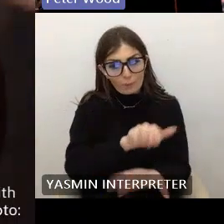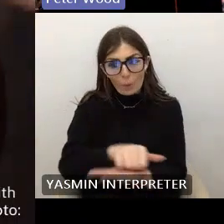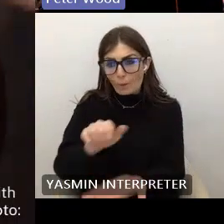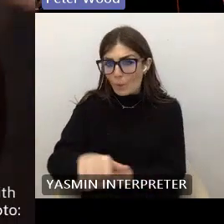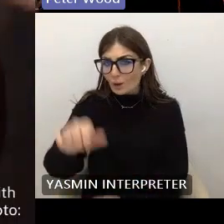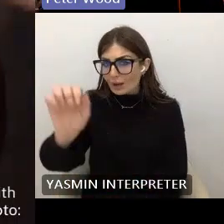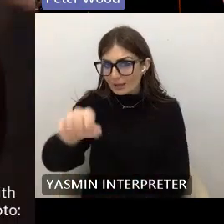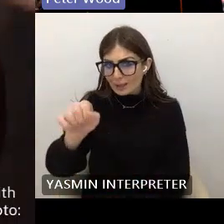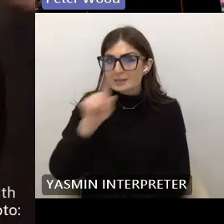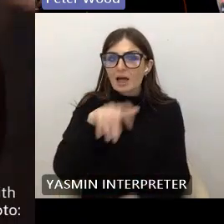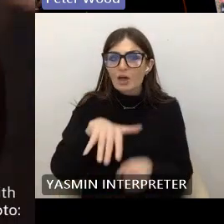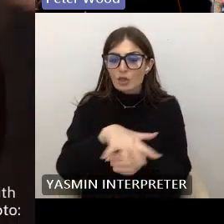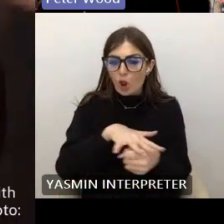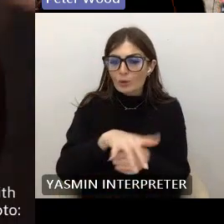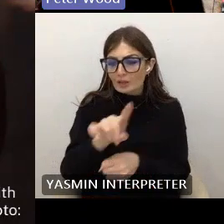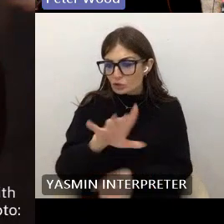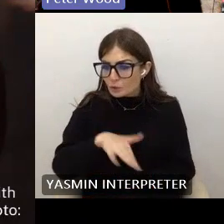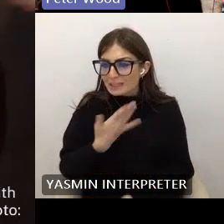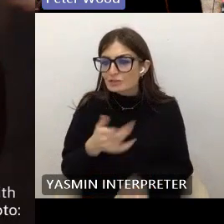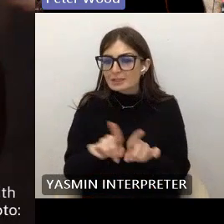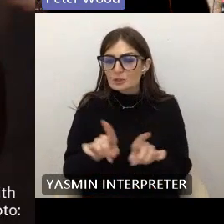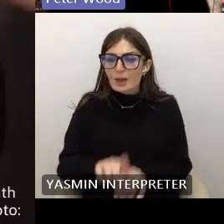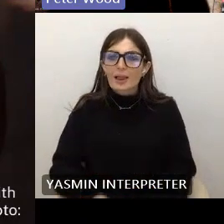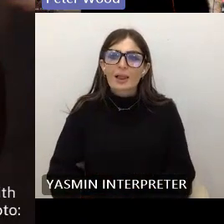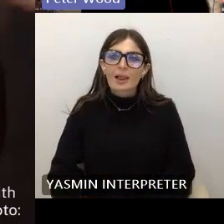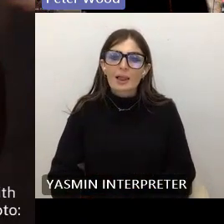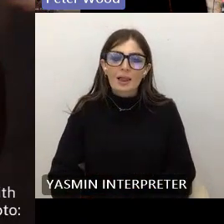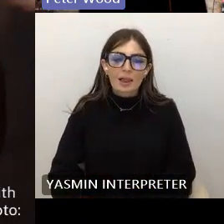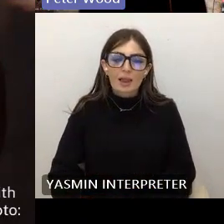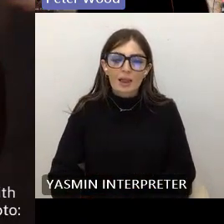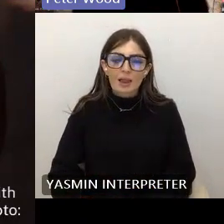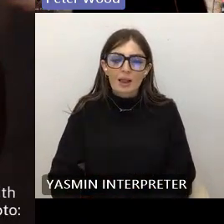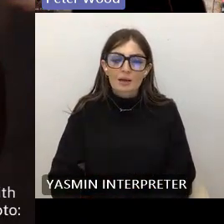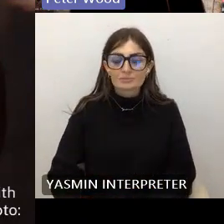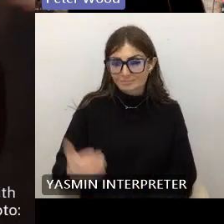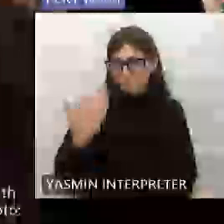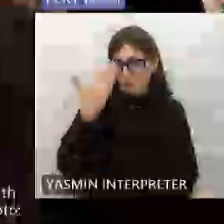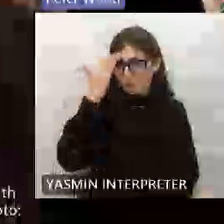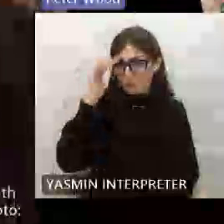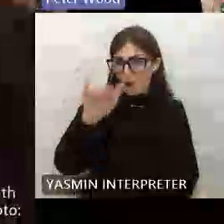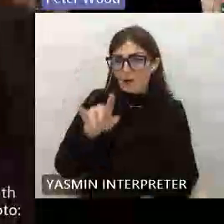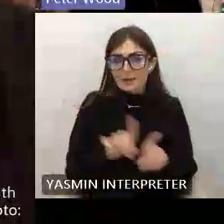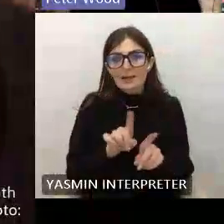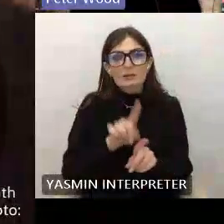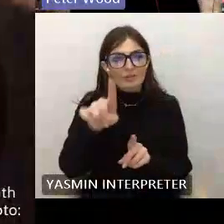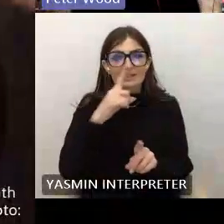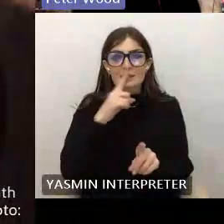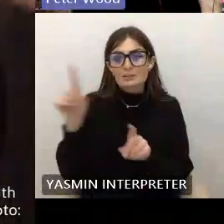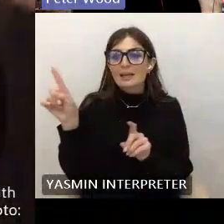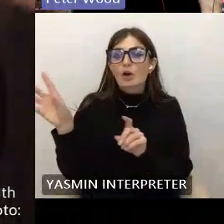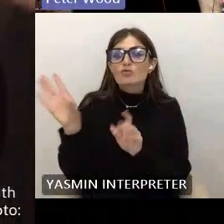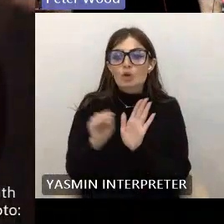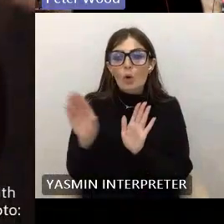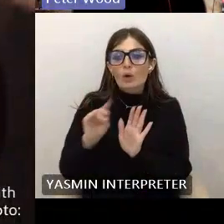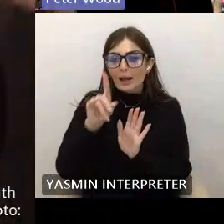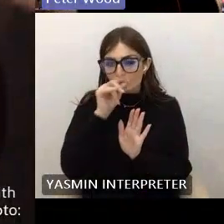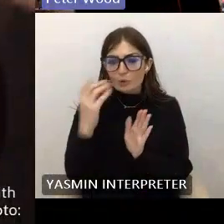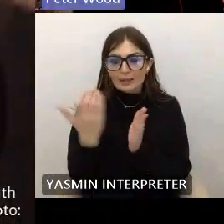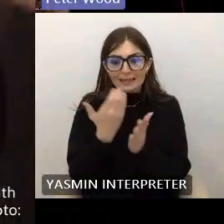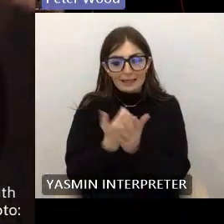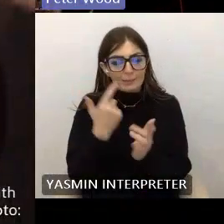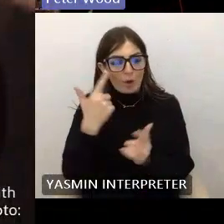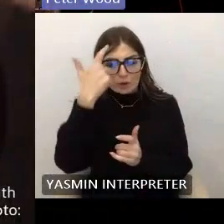the locations that you're interested in attending. And a reminder that this webinar has also been recorded, and it's going to be available on the Create New